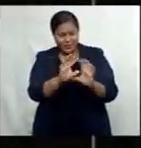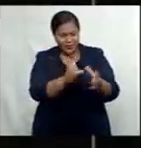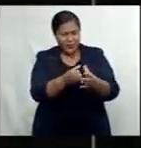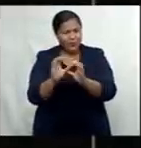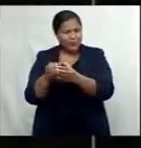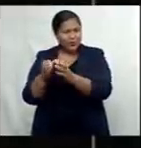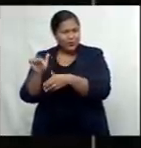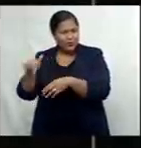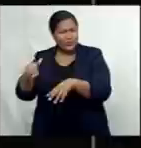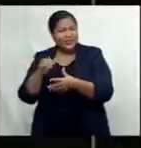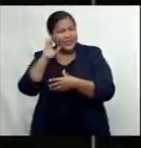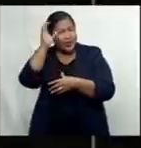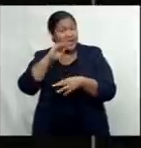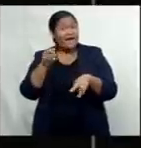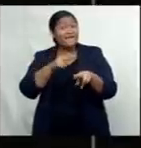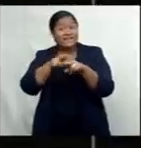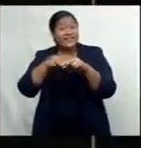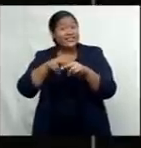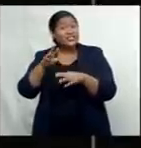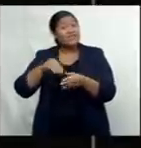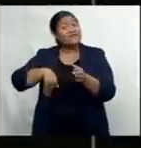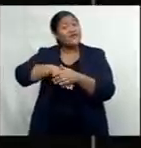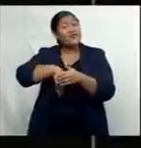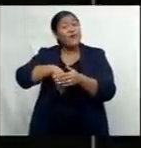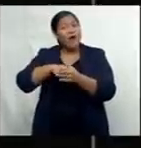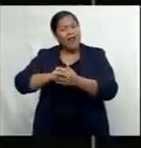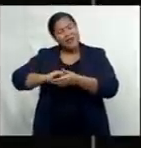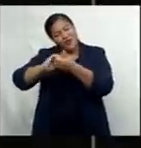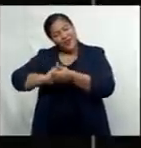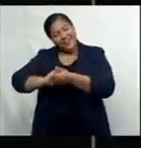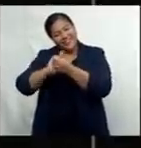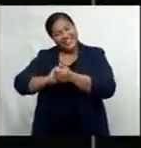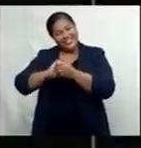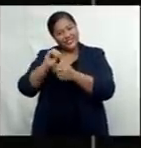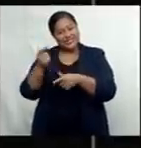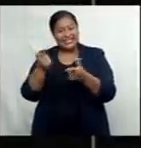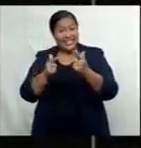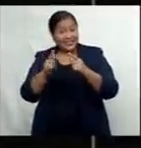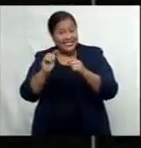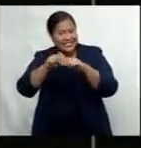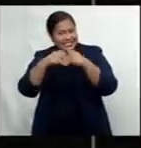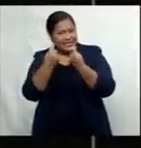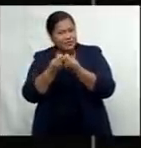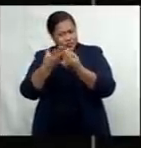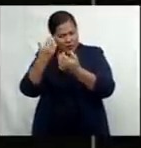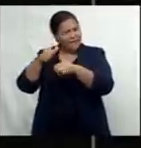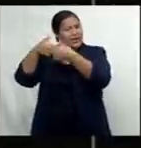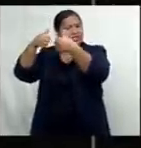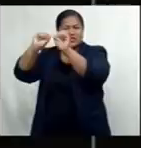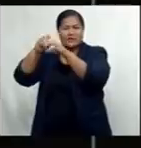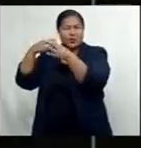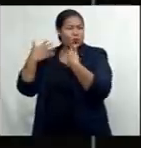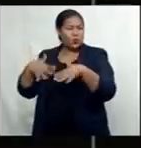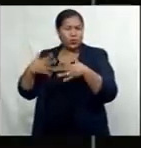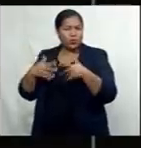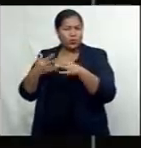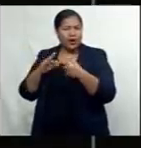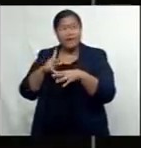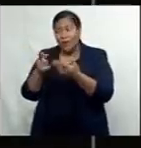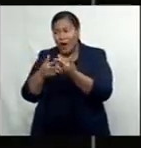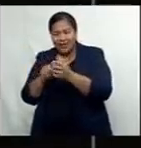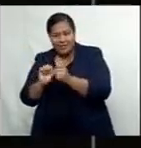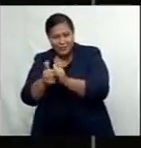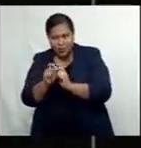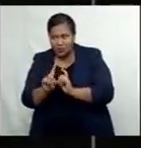country. Fiji football in particular has congratulated the Sevens team in setting the bar for other sporting federations to